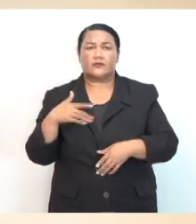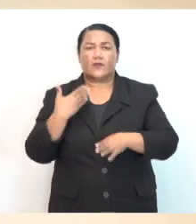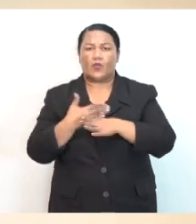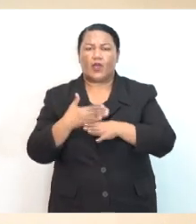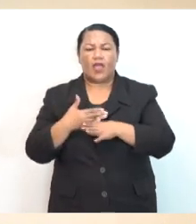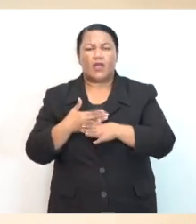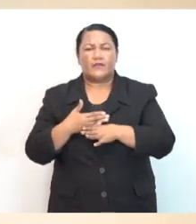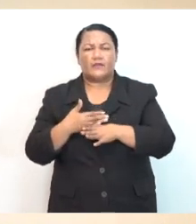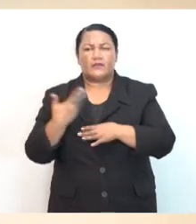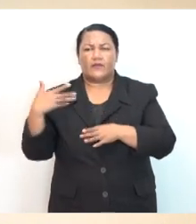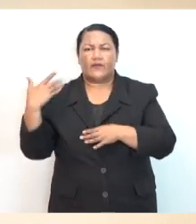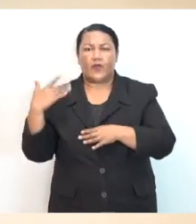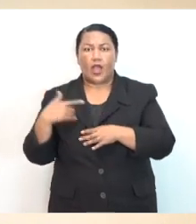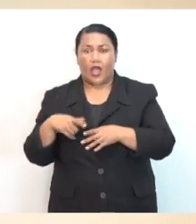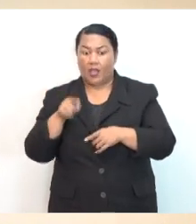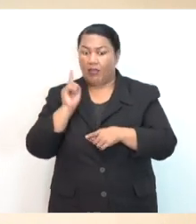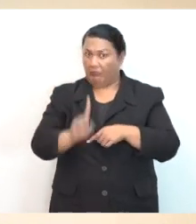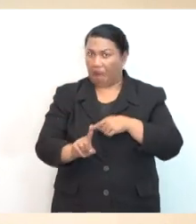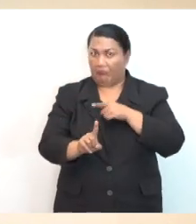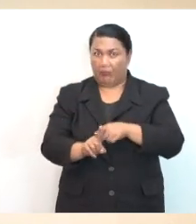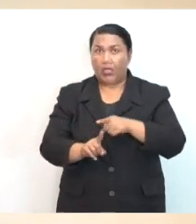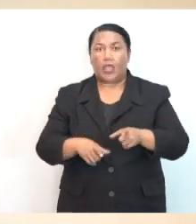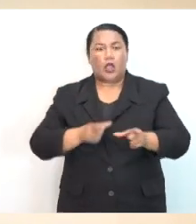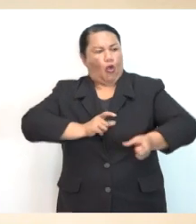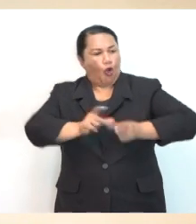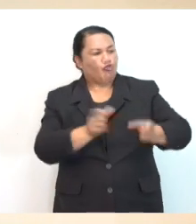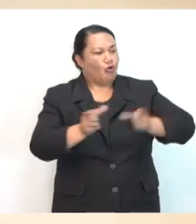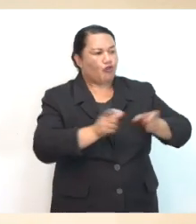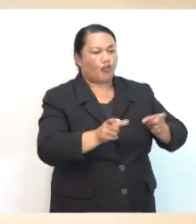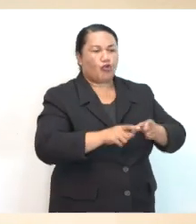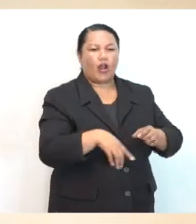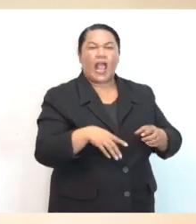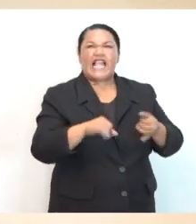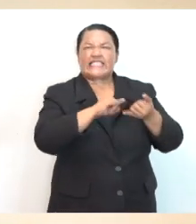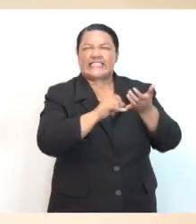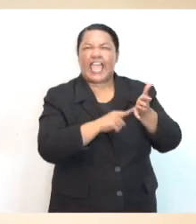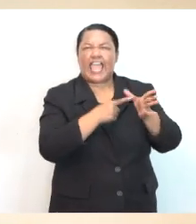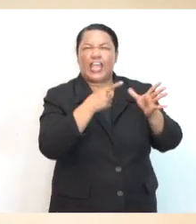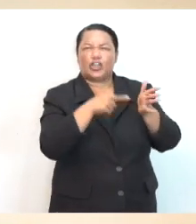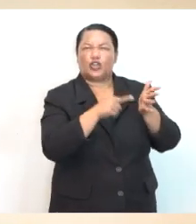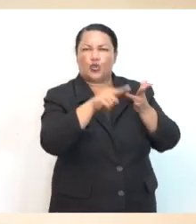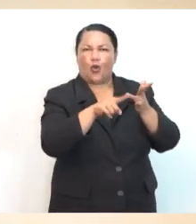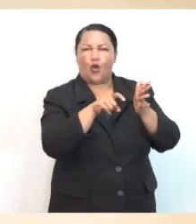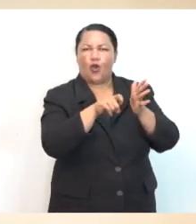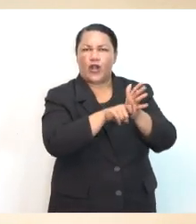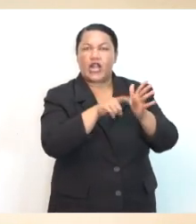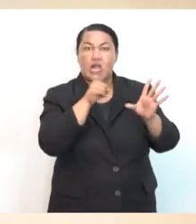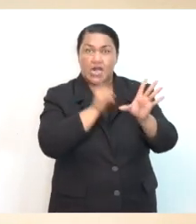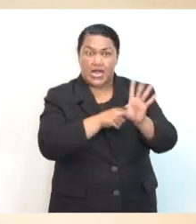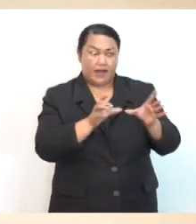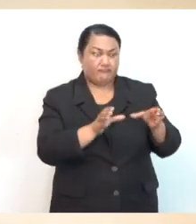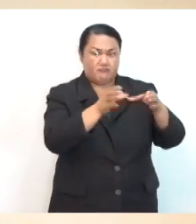Justice. I will not elaborate on the meeting, given it was a confidential, and will not comment further on the gossip being peddled by Mr. Qayyum